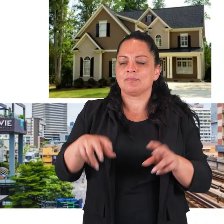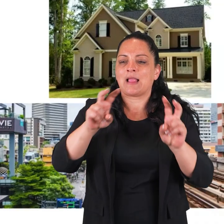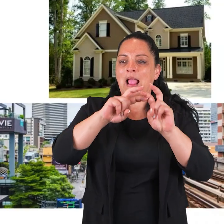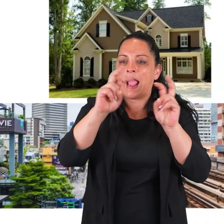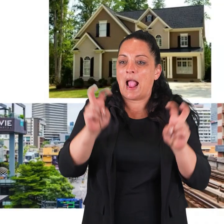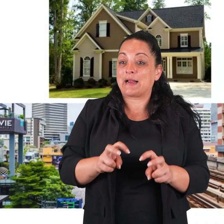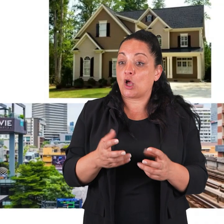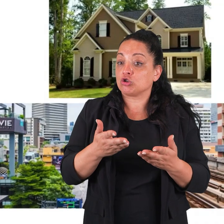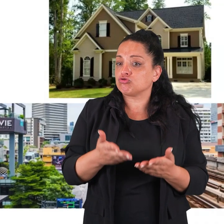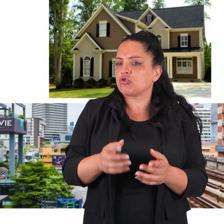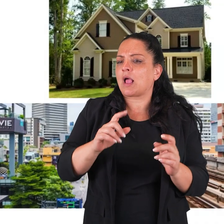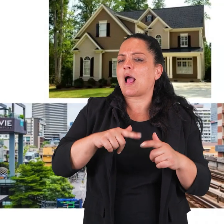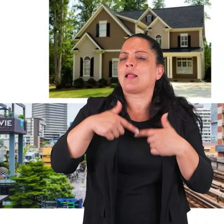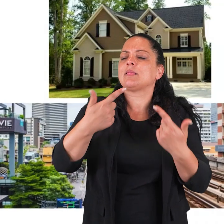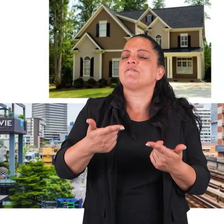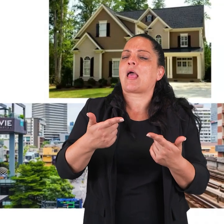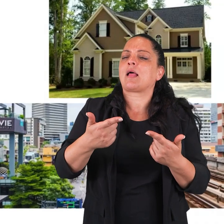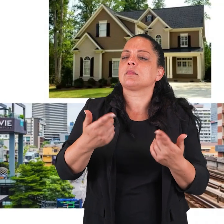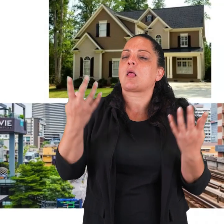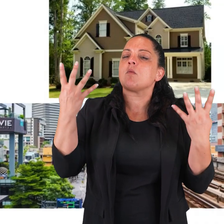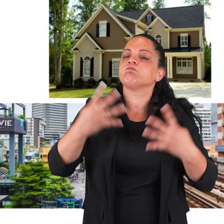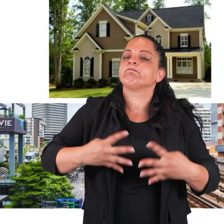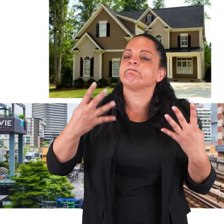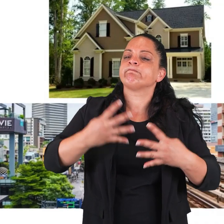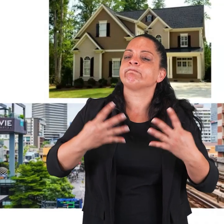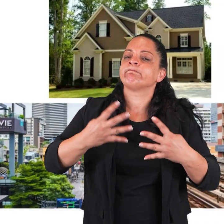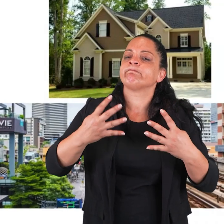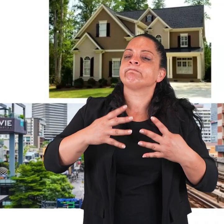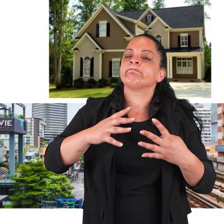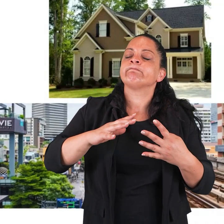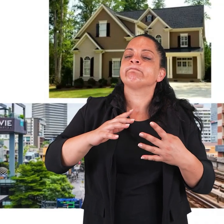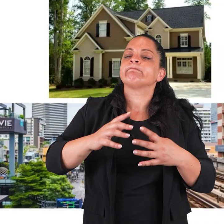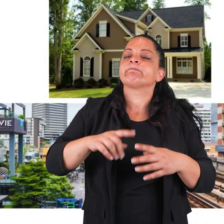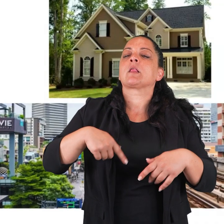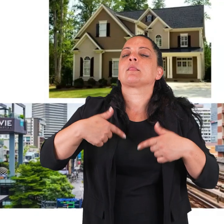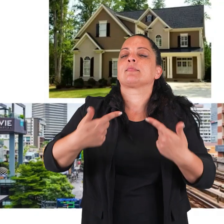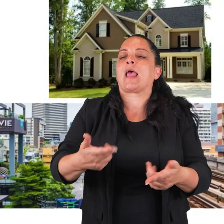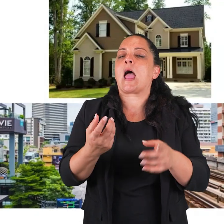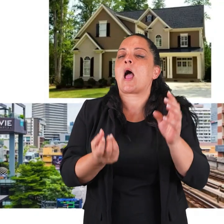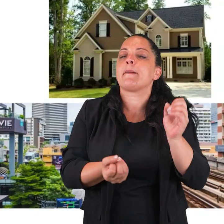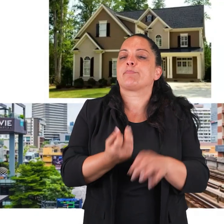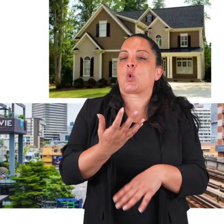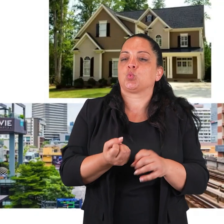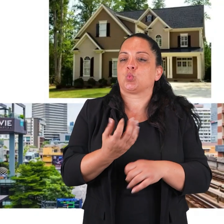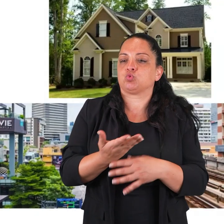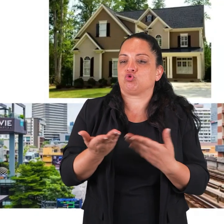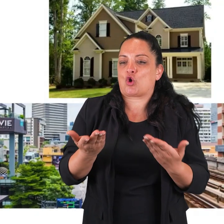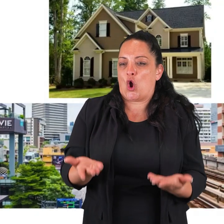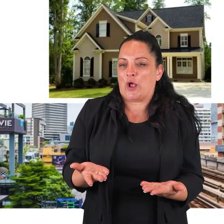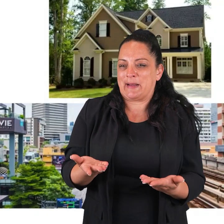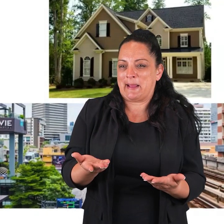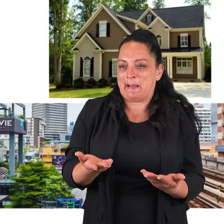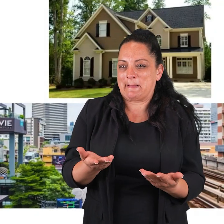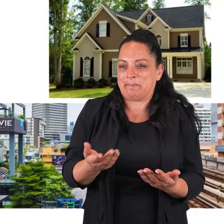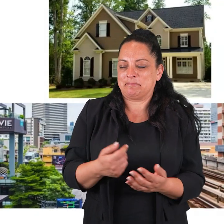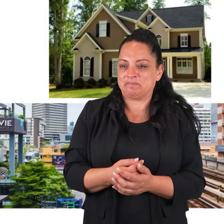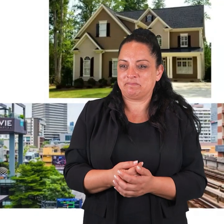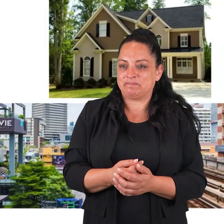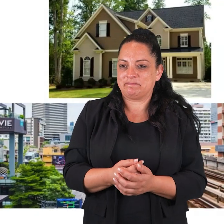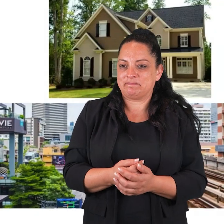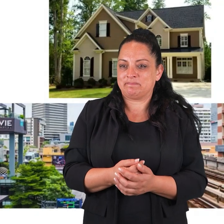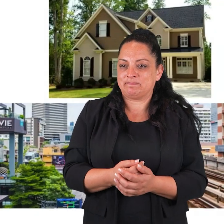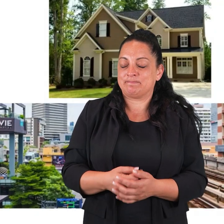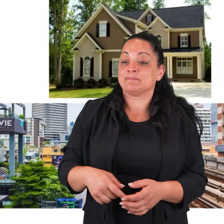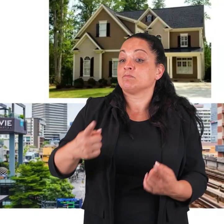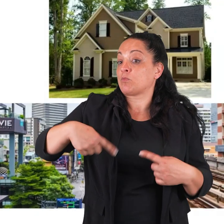These energies allows to run machinery and to allow production. Then we can use them